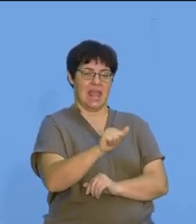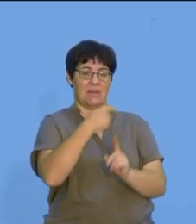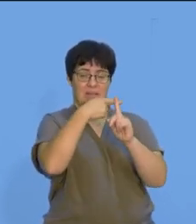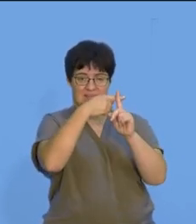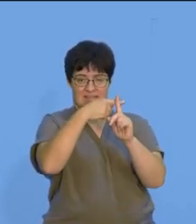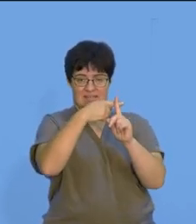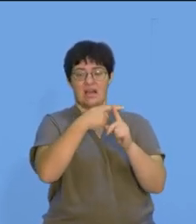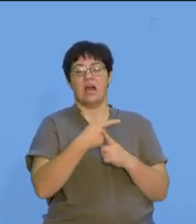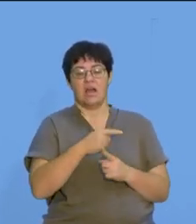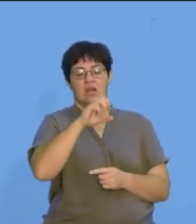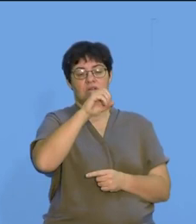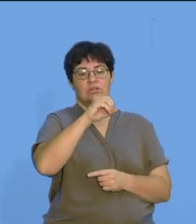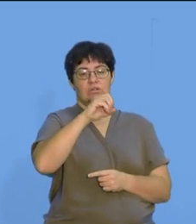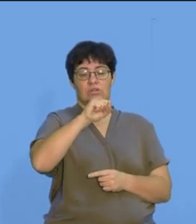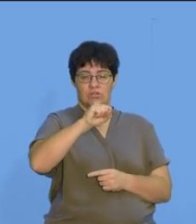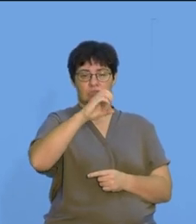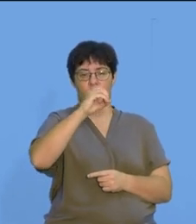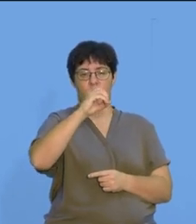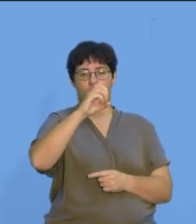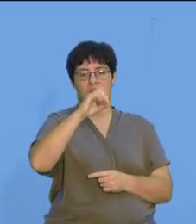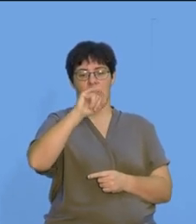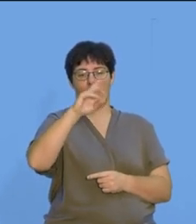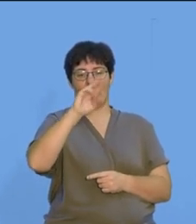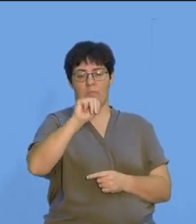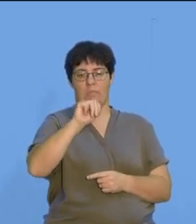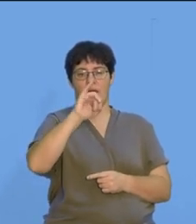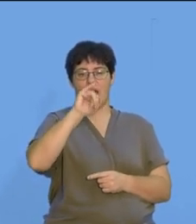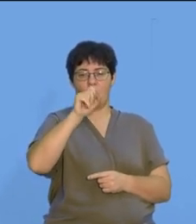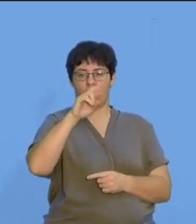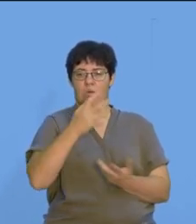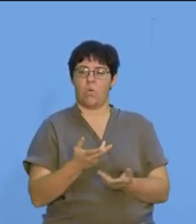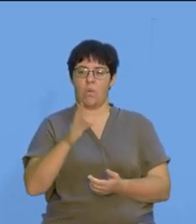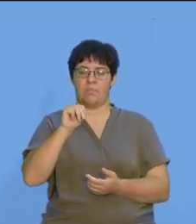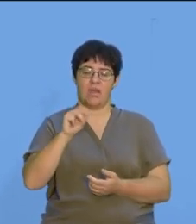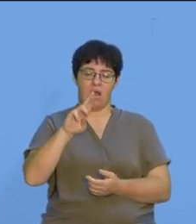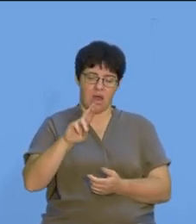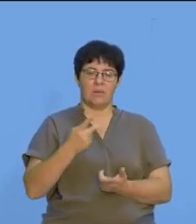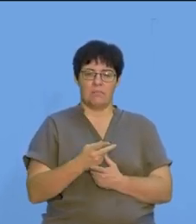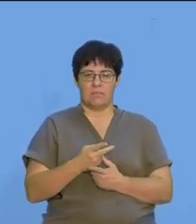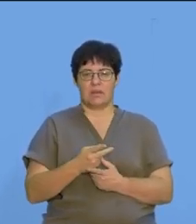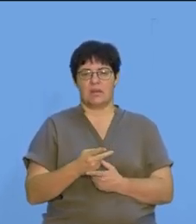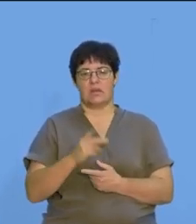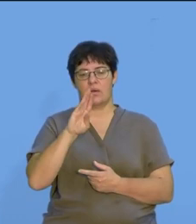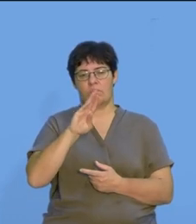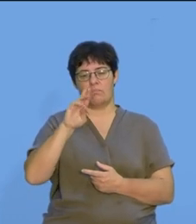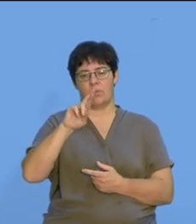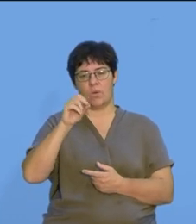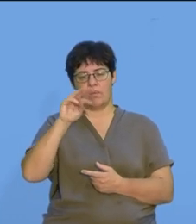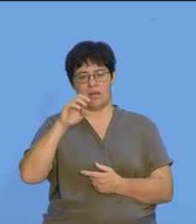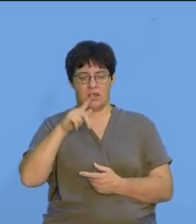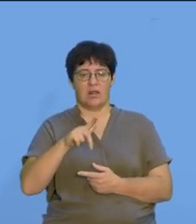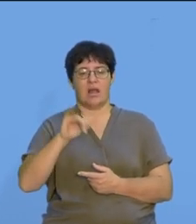Na, we're referring to the sodium ion, Br, the bromine ion, O2, the molecule of